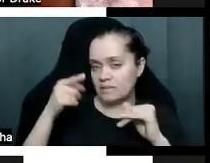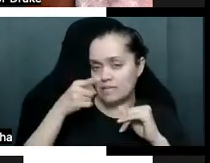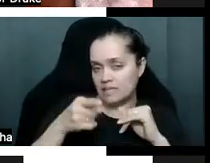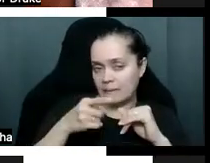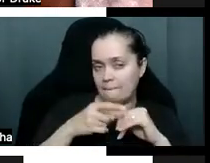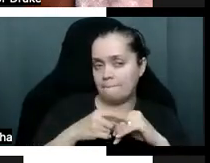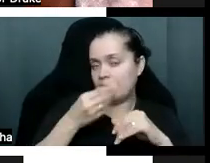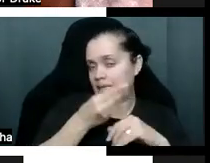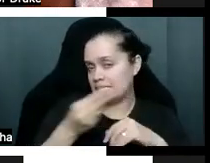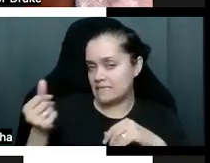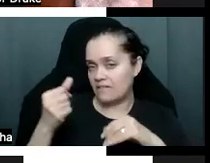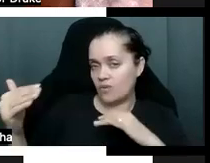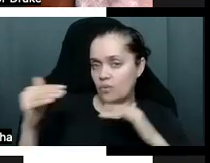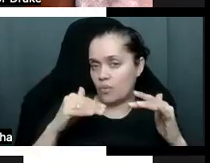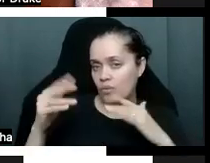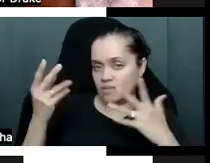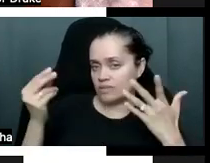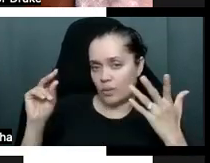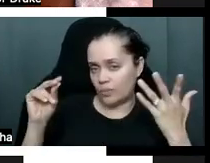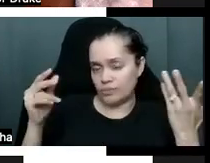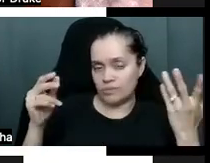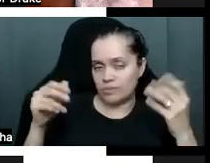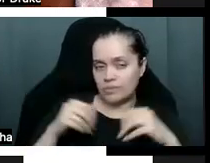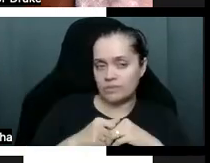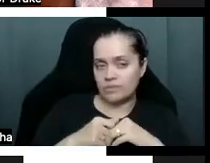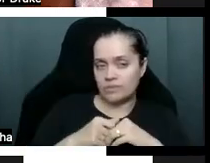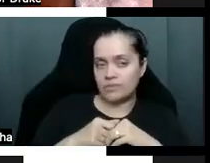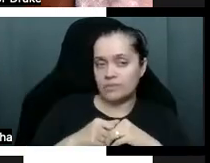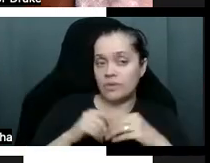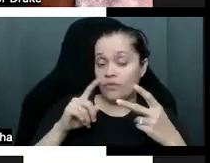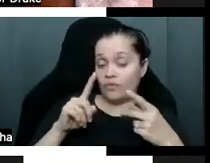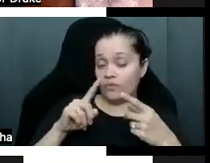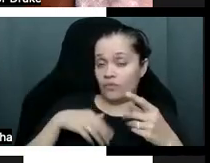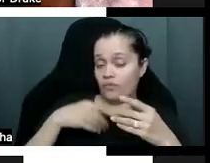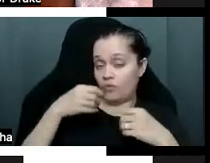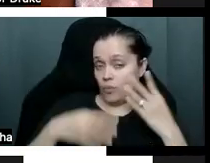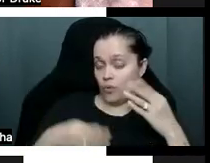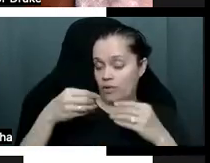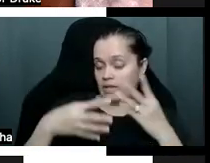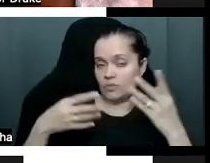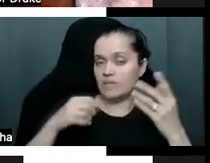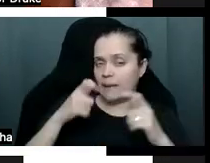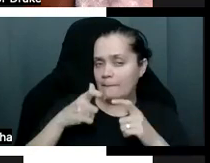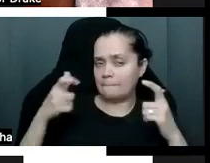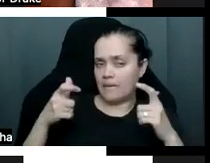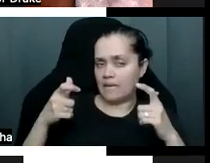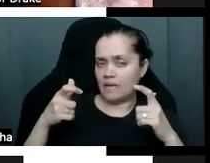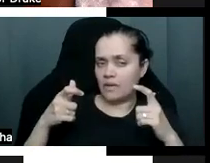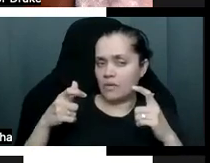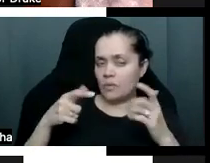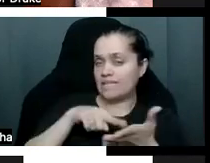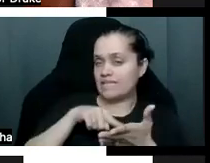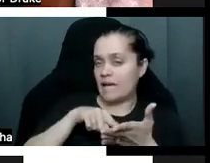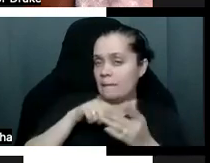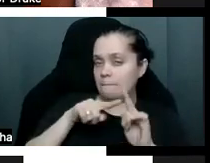anticipating several wars. Okay. First one on my list is not a big one in terms of deaths. It